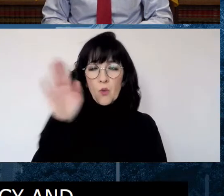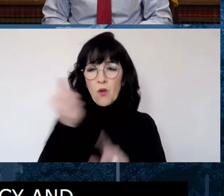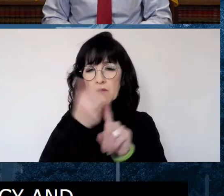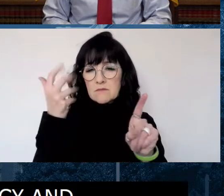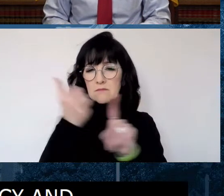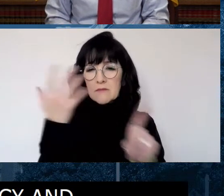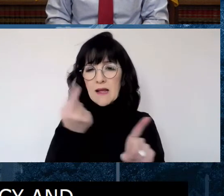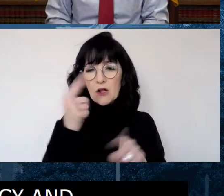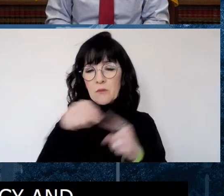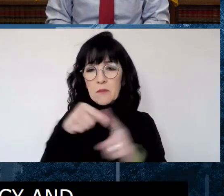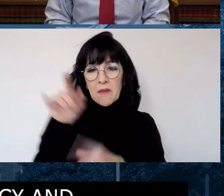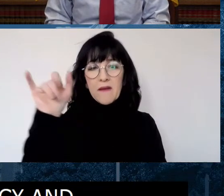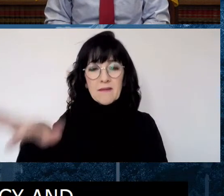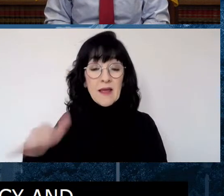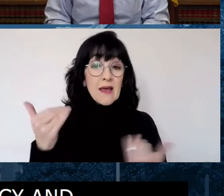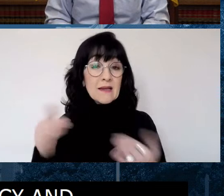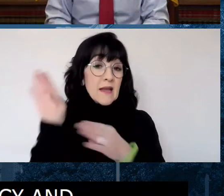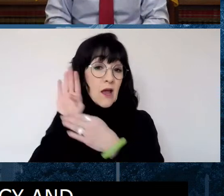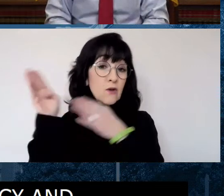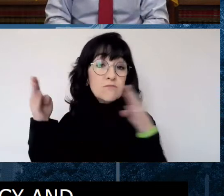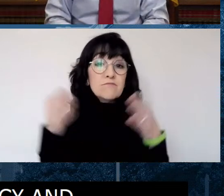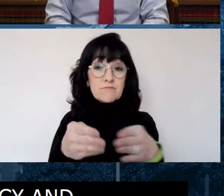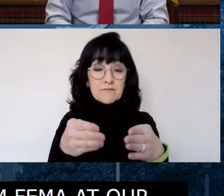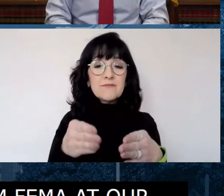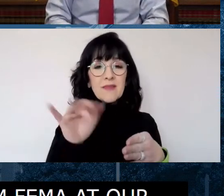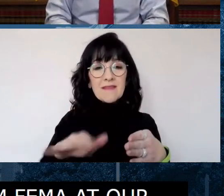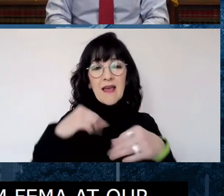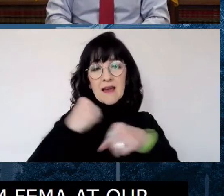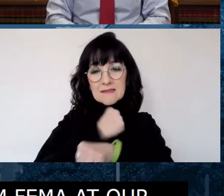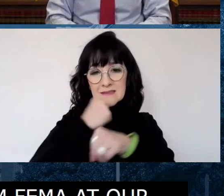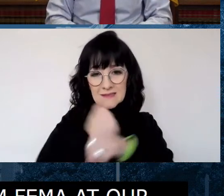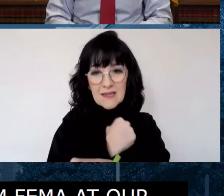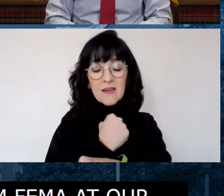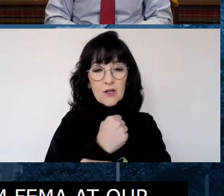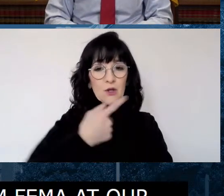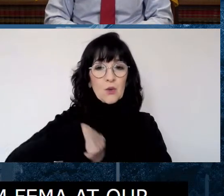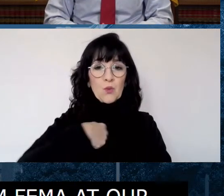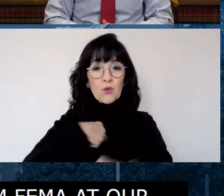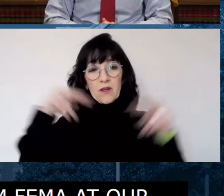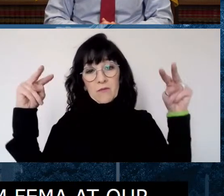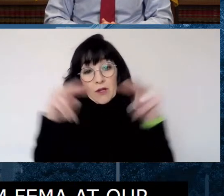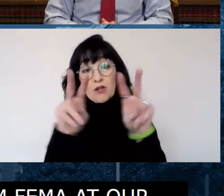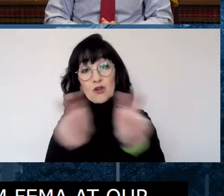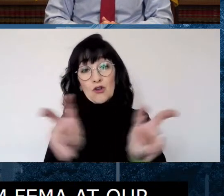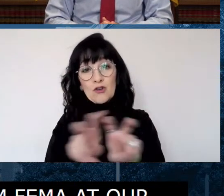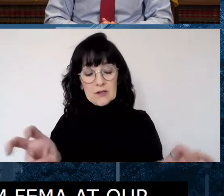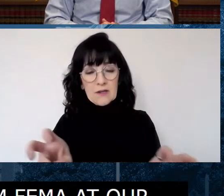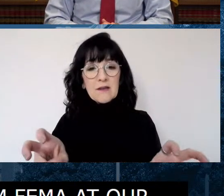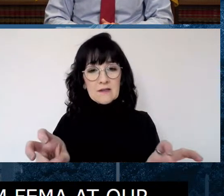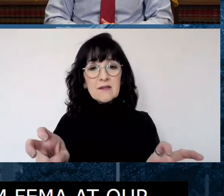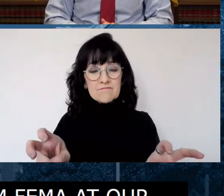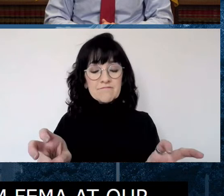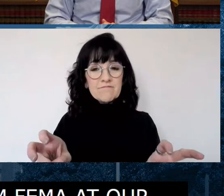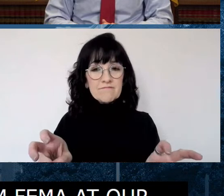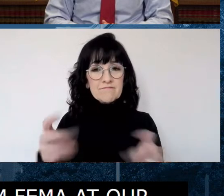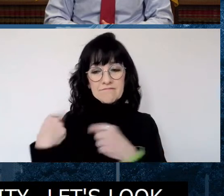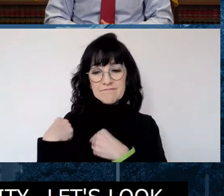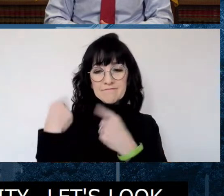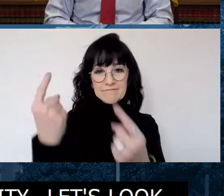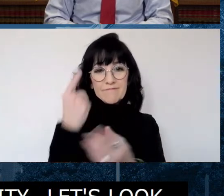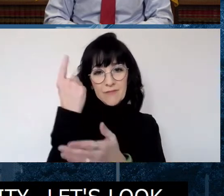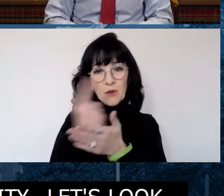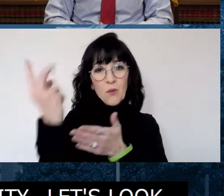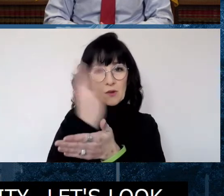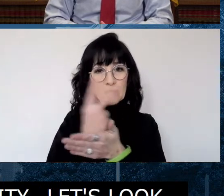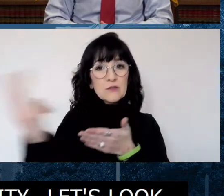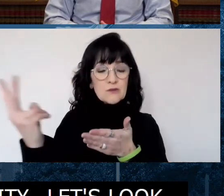data. We've been looking at this now over the last couple weeks, and it's in a positive direction again. It gotten very negative.